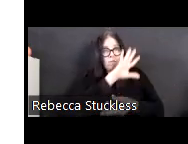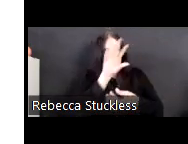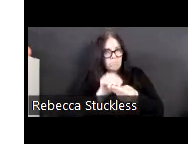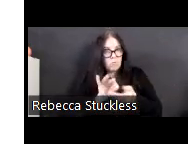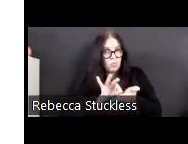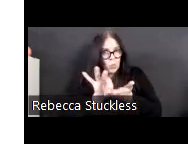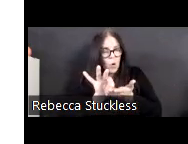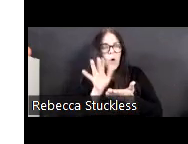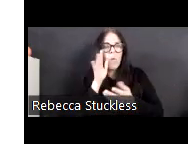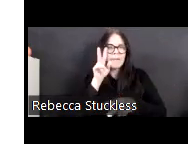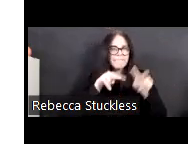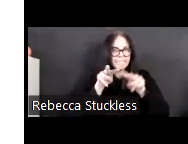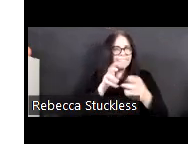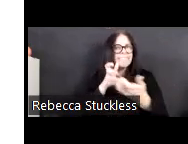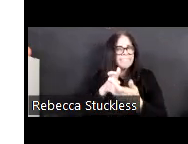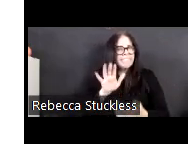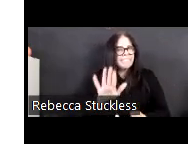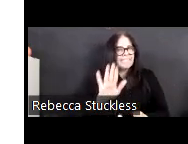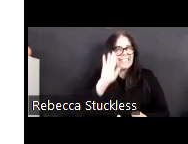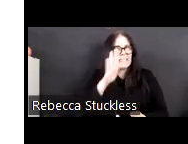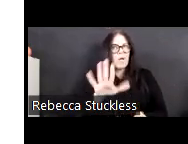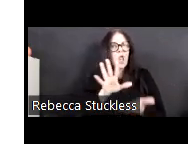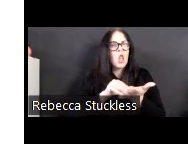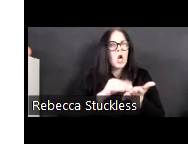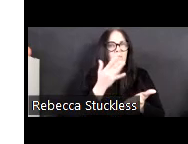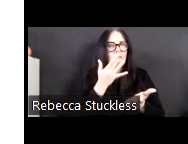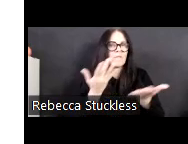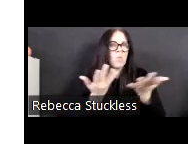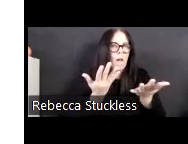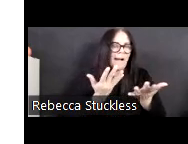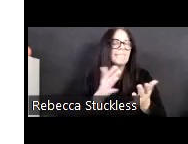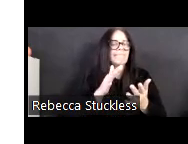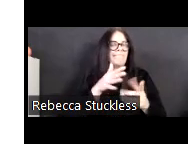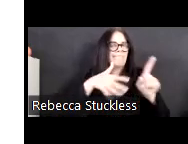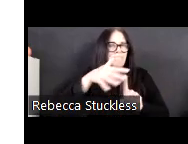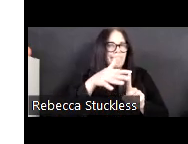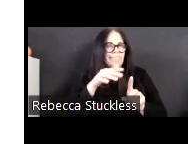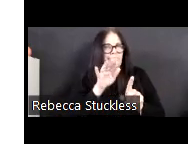them as having specific learning preferences. Next slide.